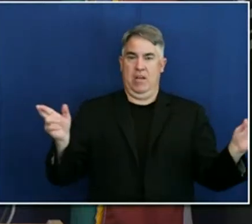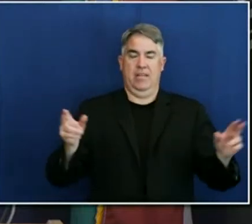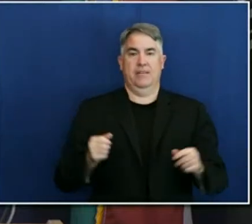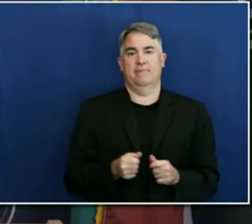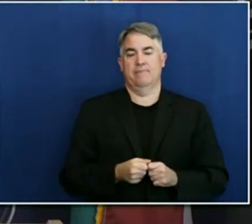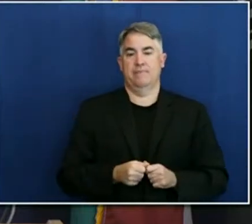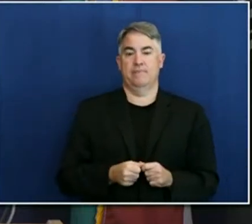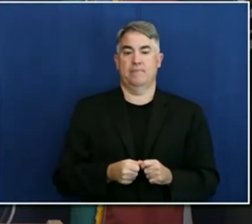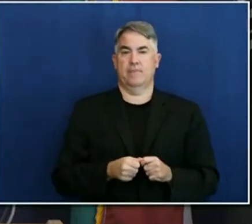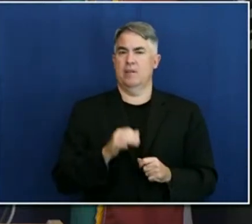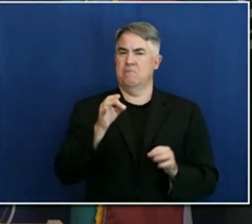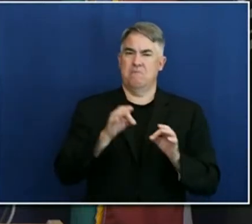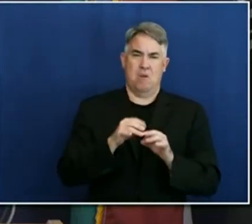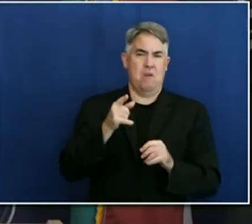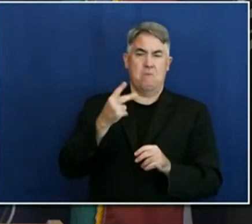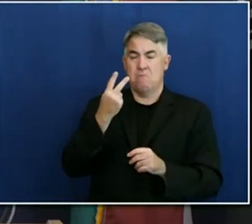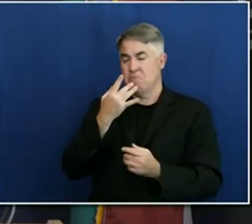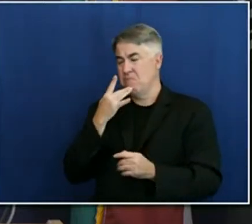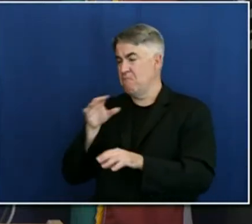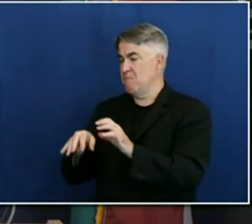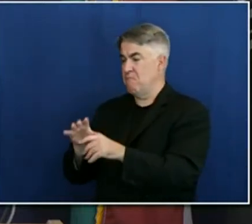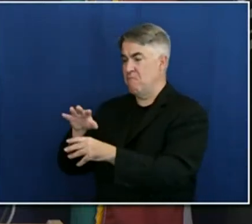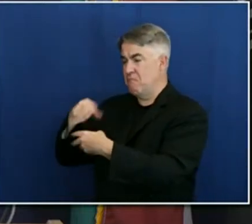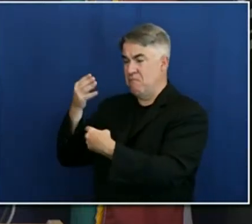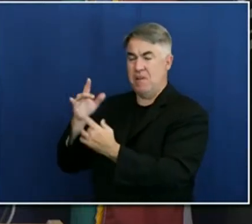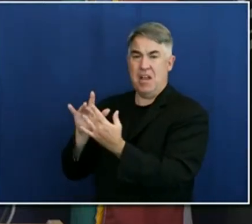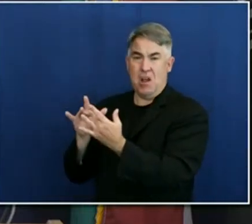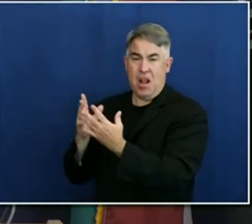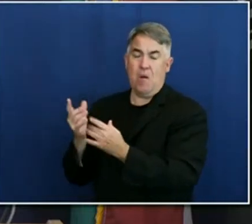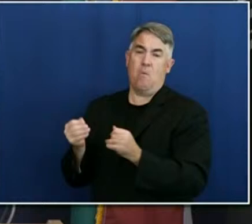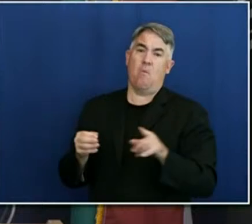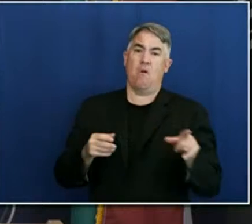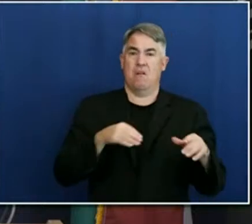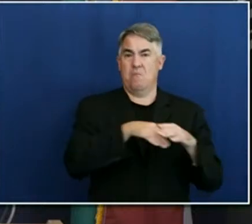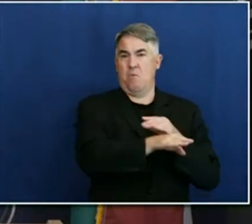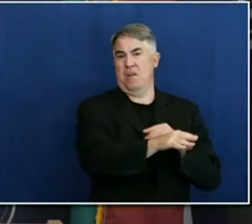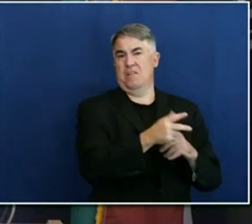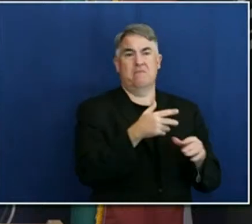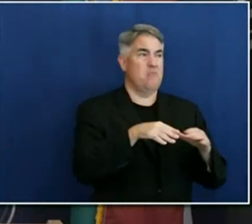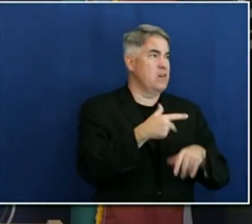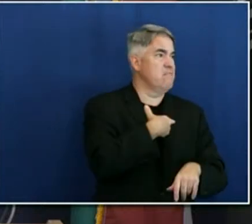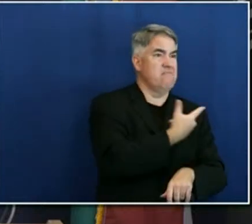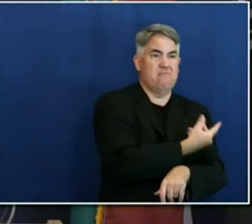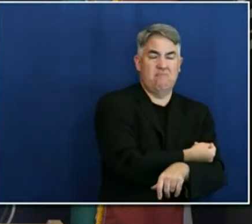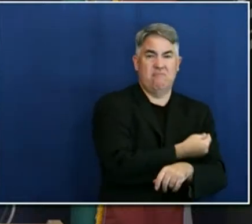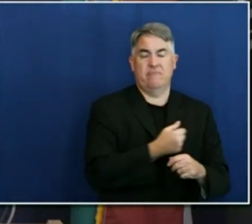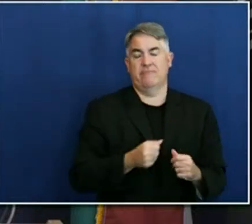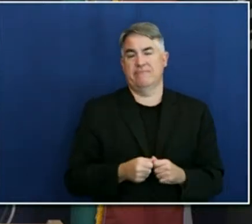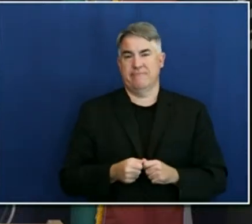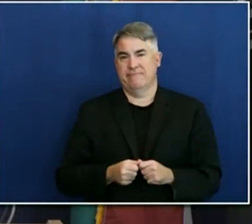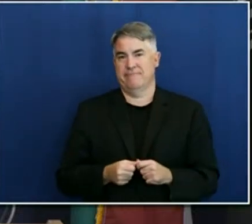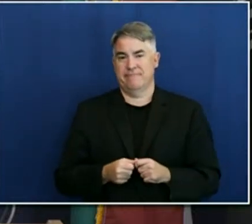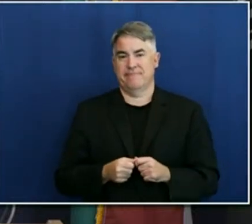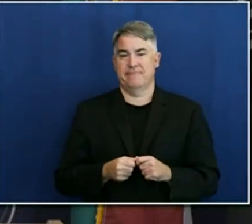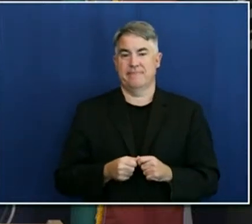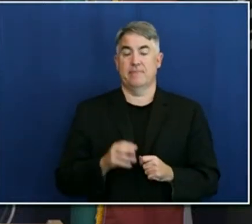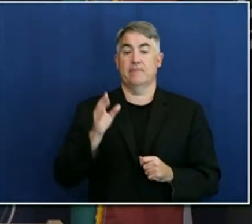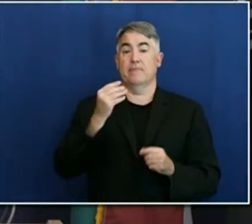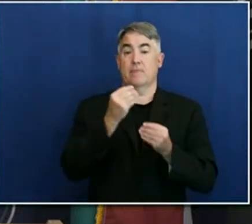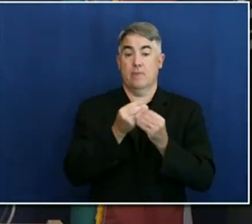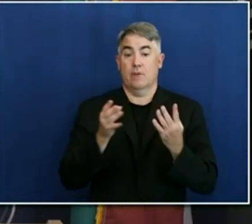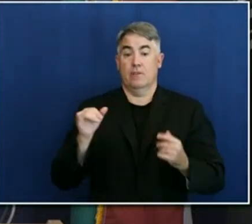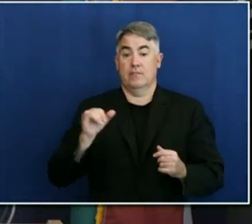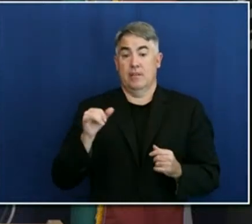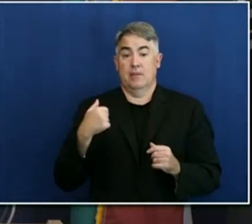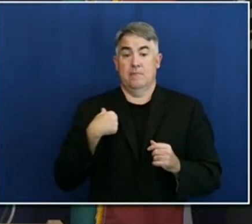advantage of those. We also are going to work to extend the hours. We know a lot of folks, even though everyone in California, employers